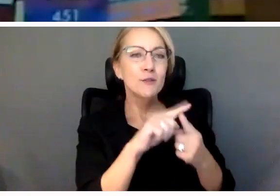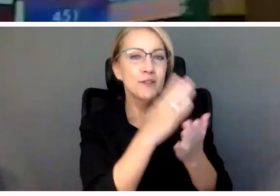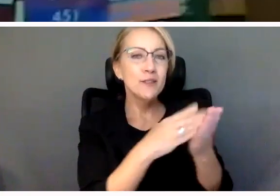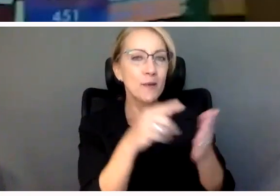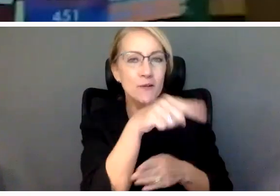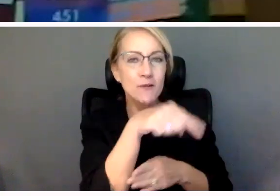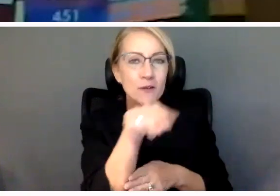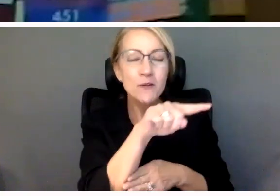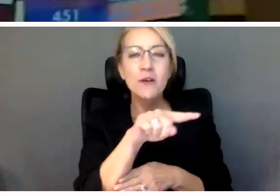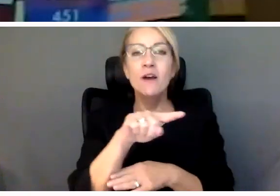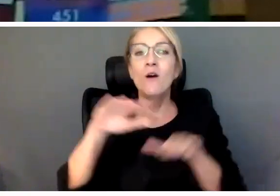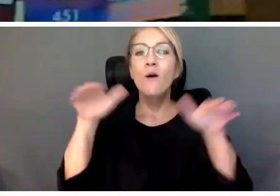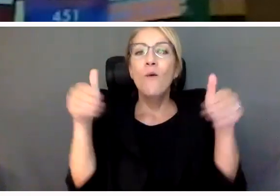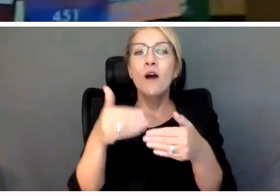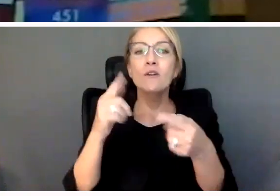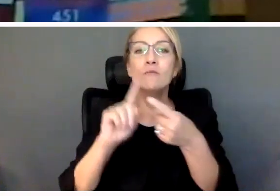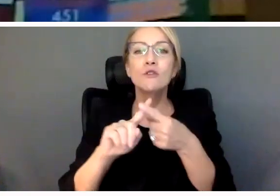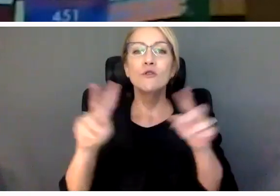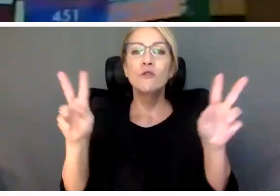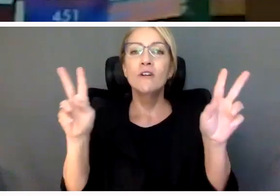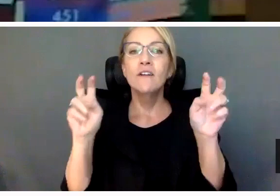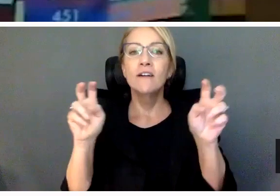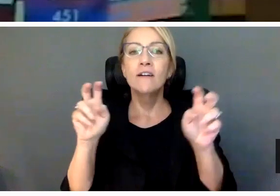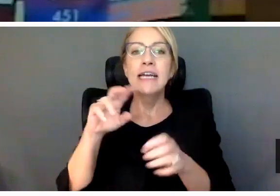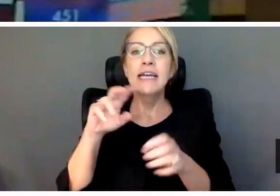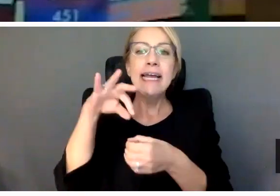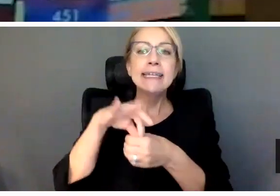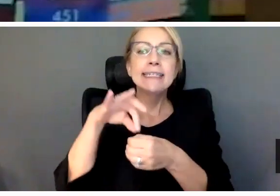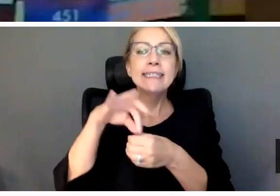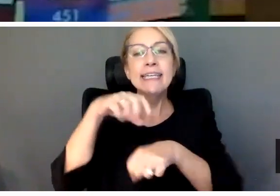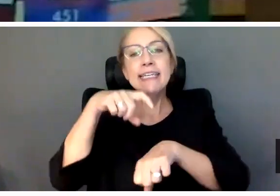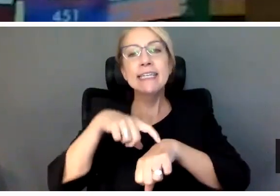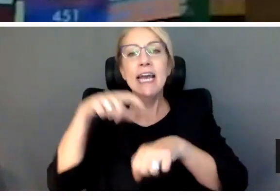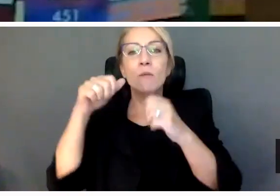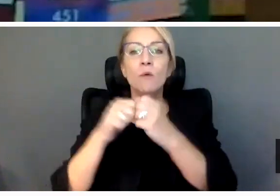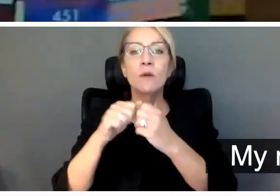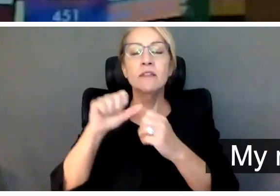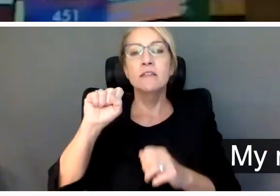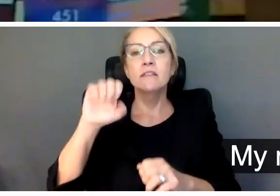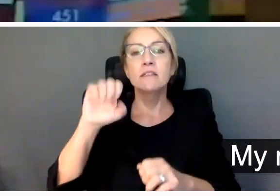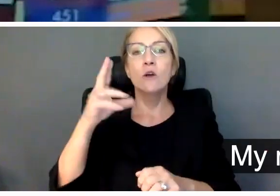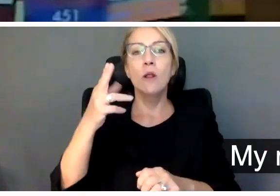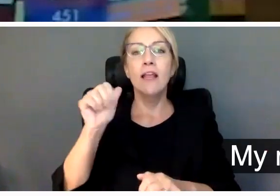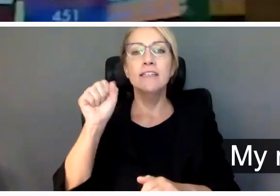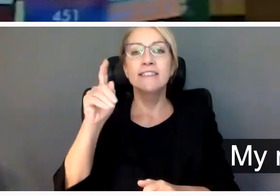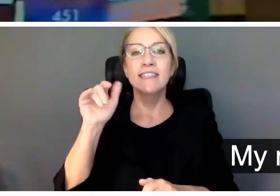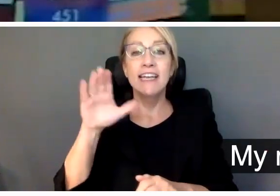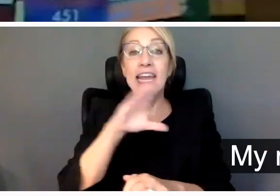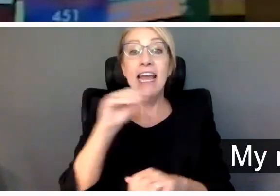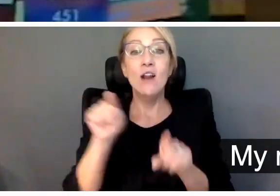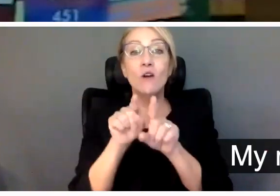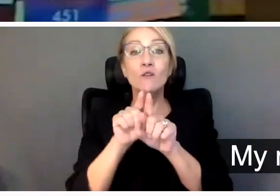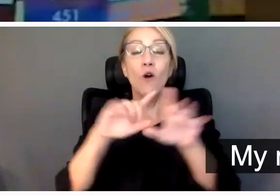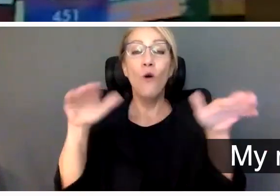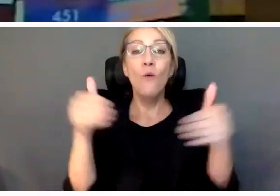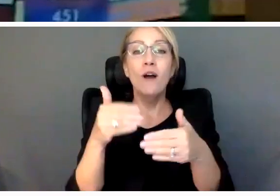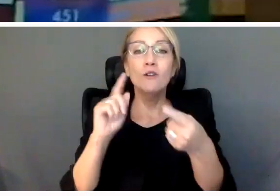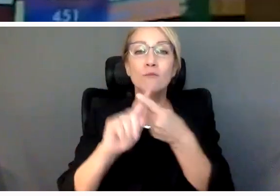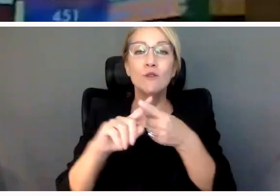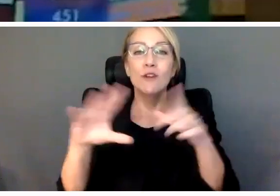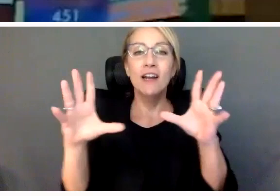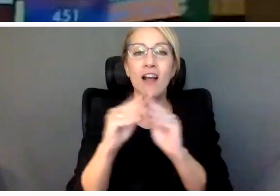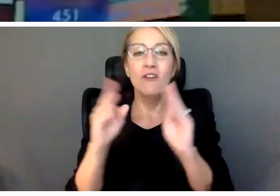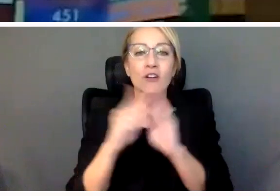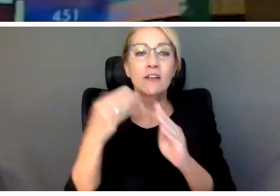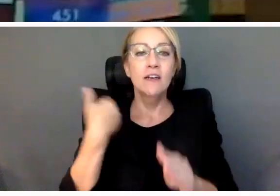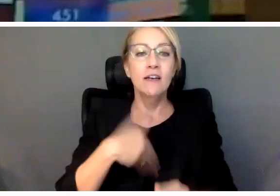with Scholastic, and also welcome to LibLearnX. My name is Demosa Weber-Bay, and